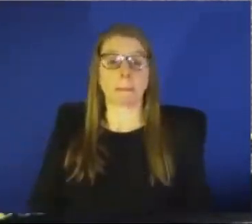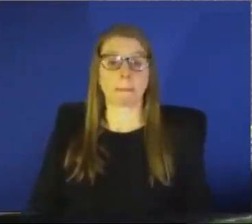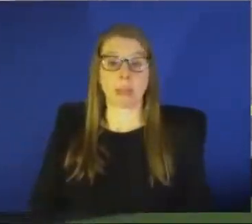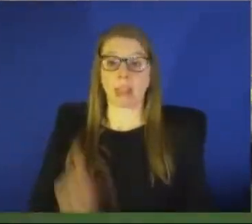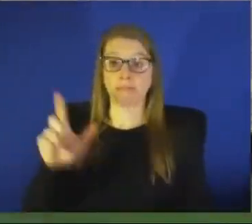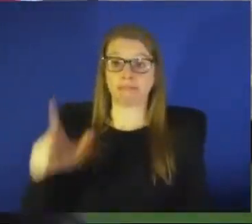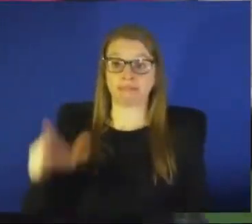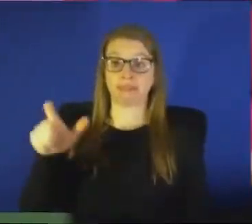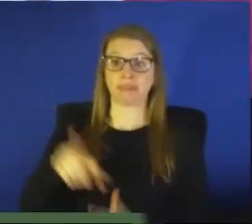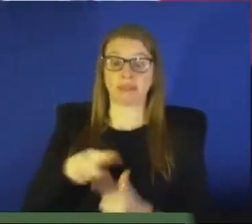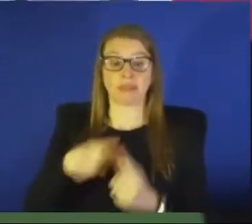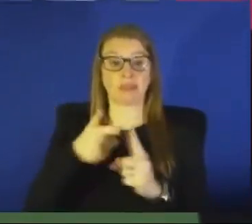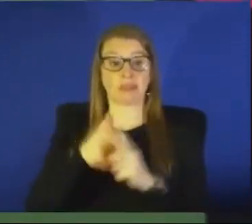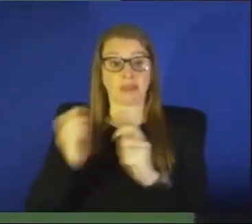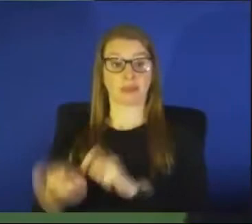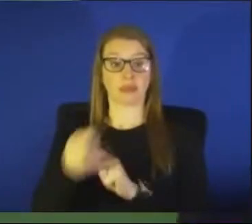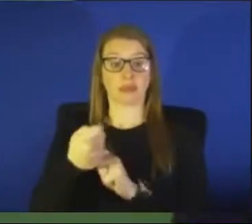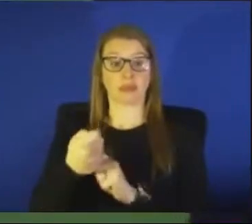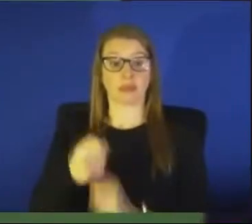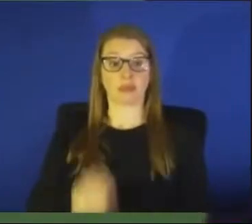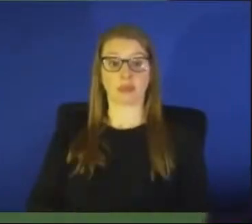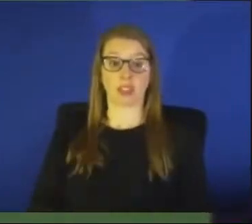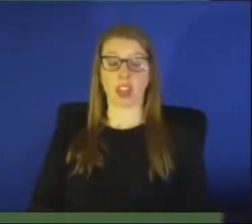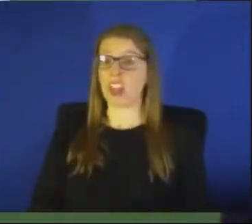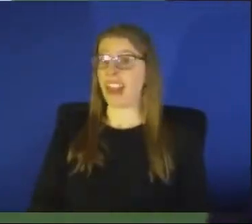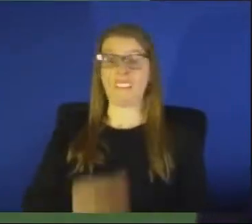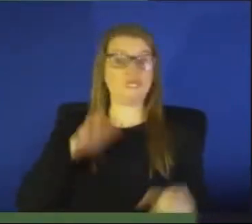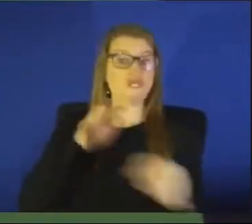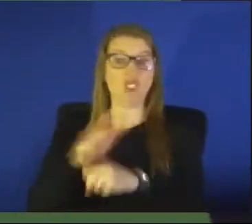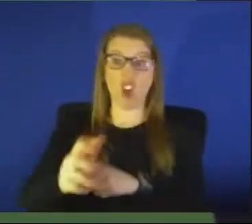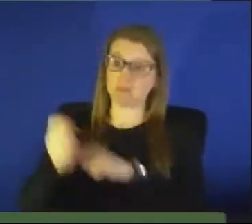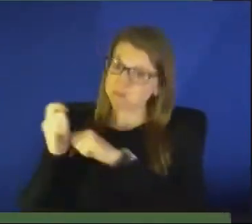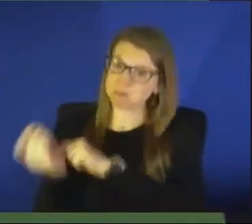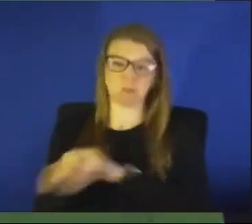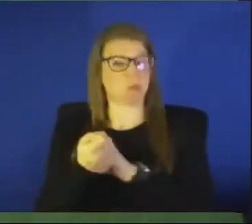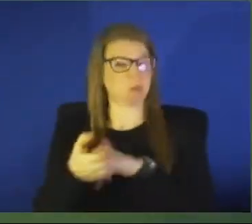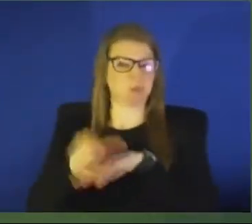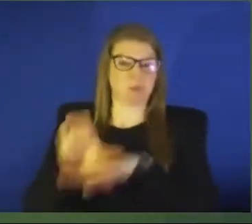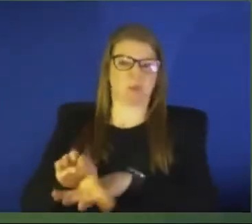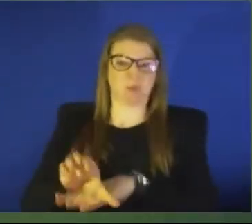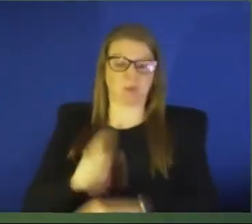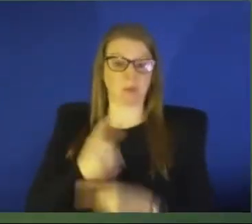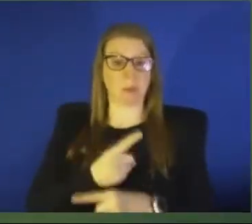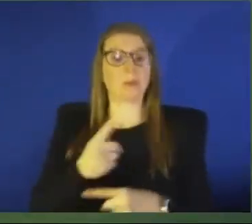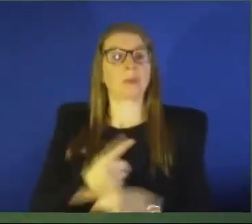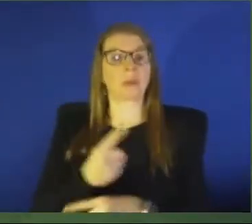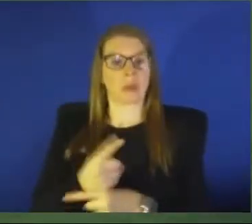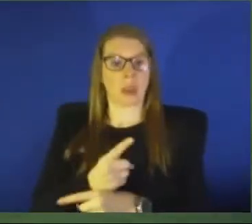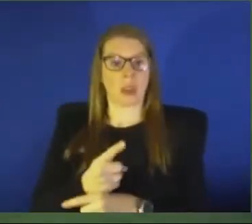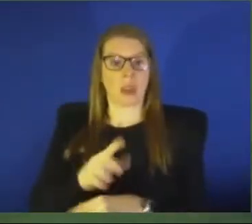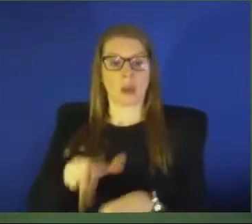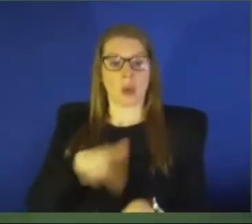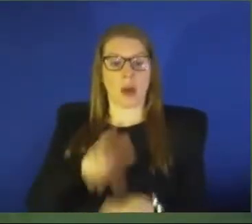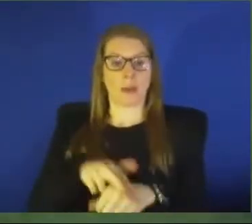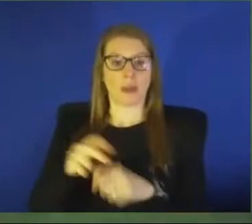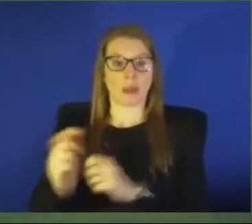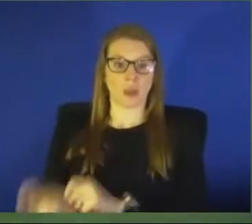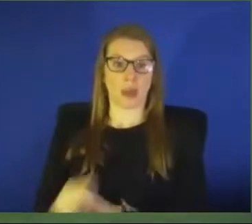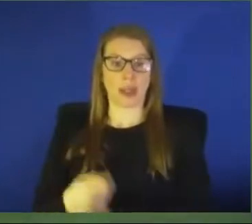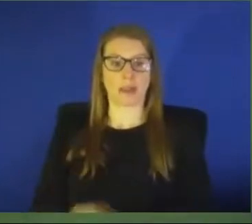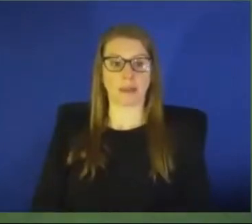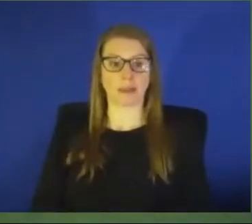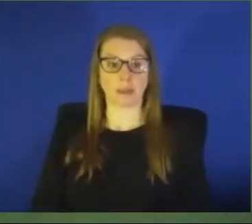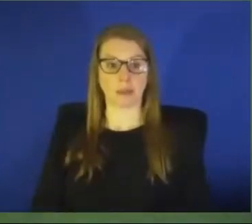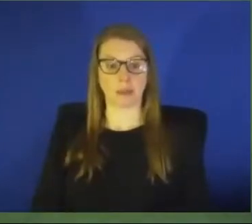going to swing at my full. Absolutely. We want you to force. swing a regular, normal swing as if you're on the golf course. Go Okay. ahead. You're